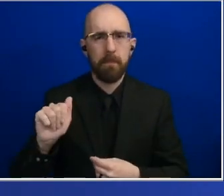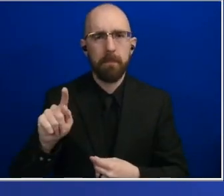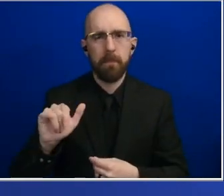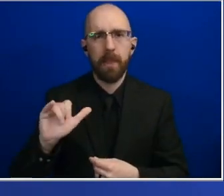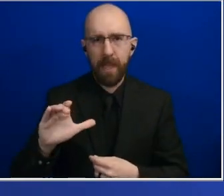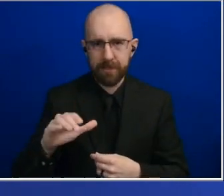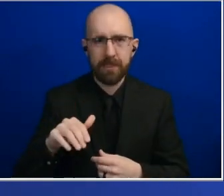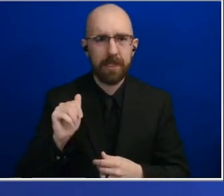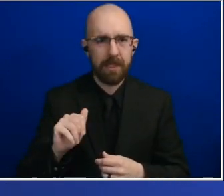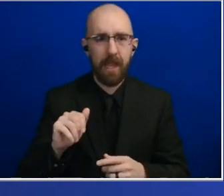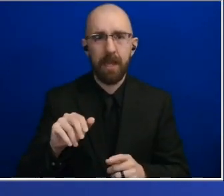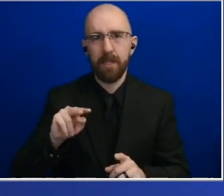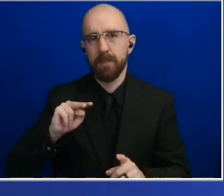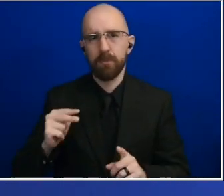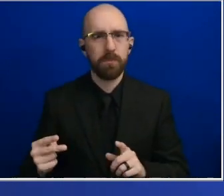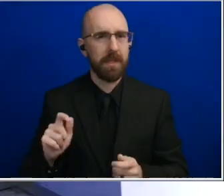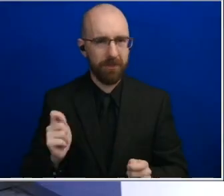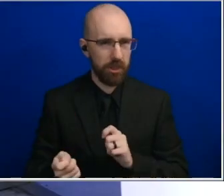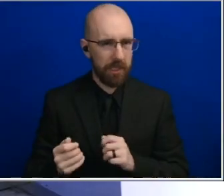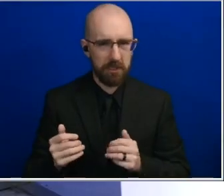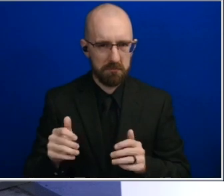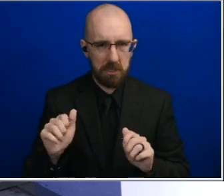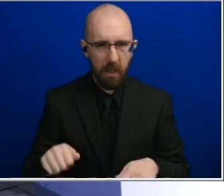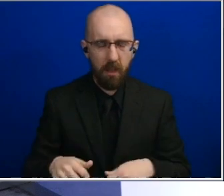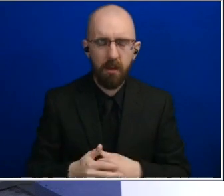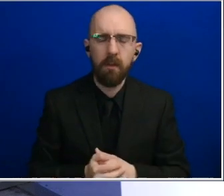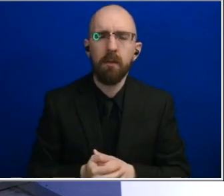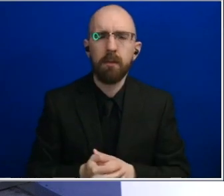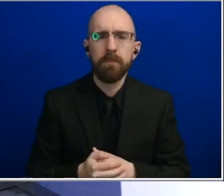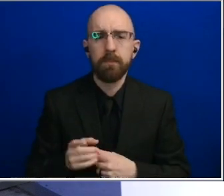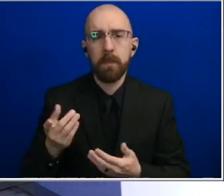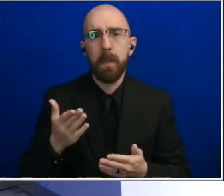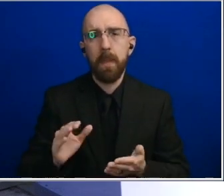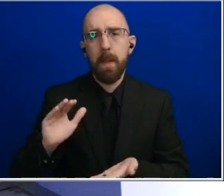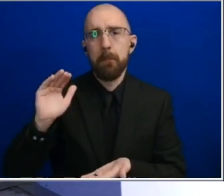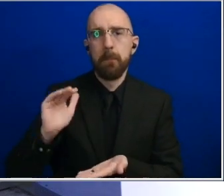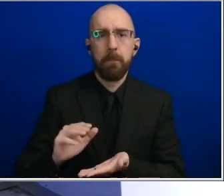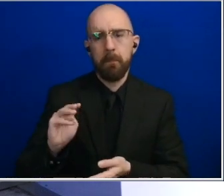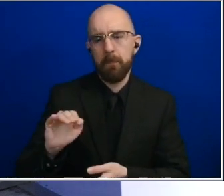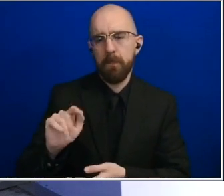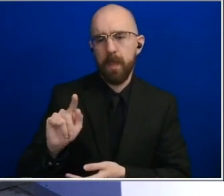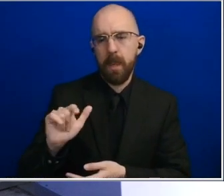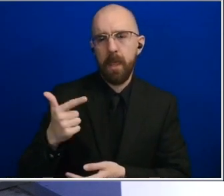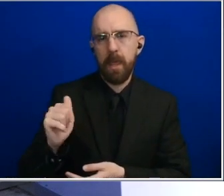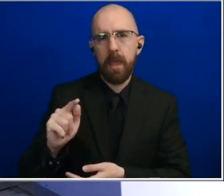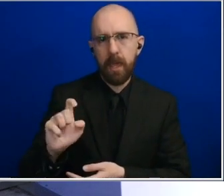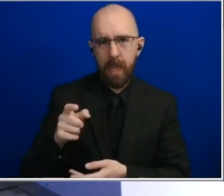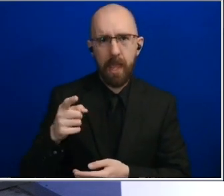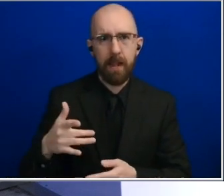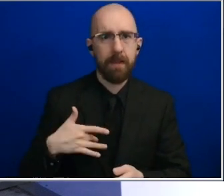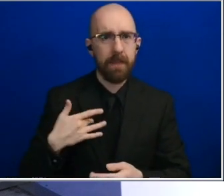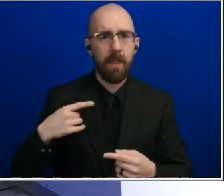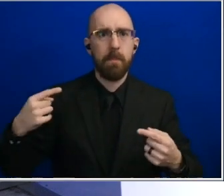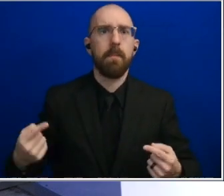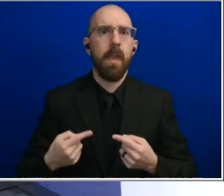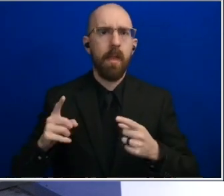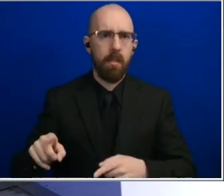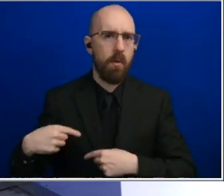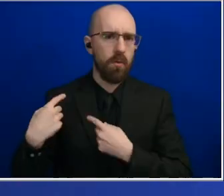altered. So yeah. So it might mitigate somebody that's had chronic long-term phantom pain, but absolutely, it might remove